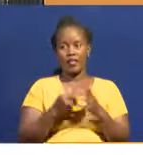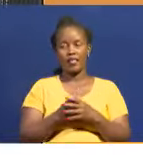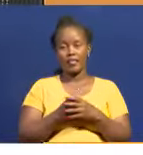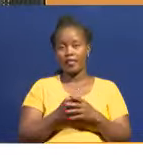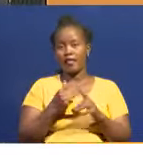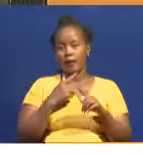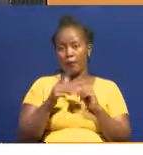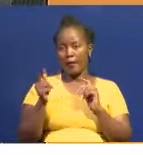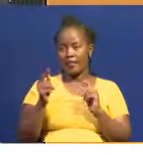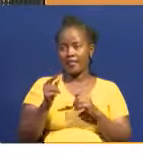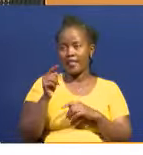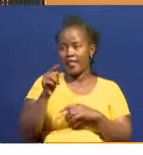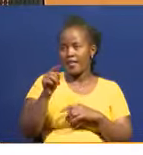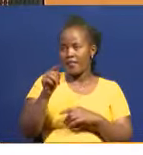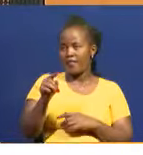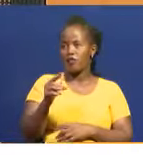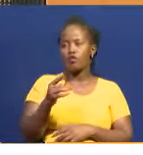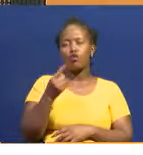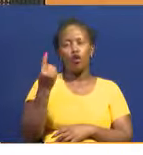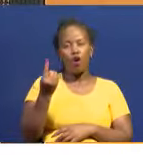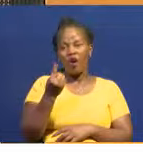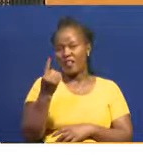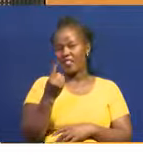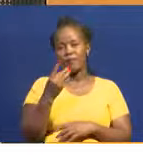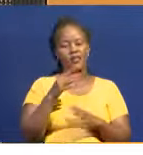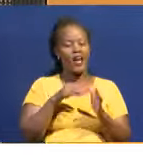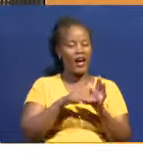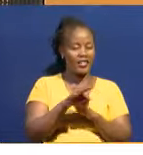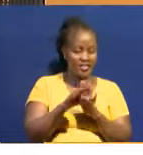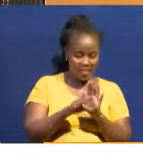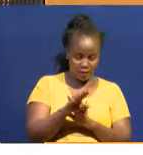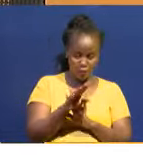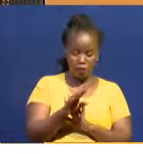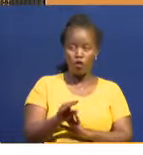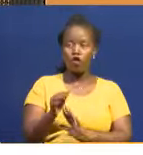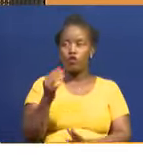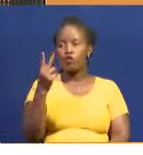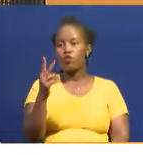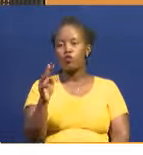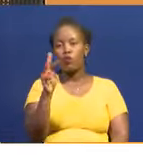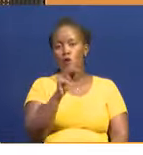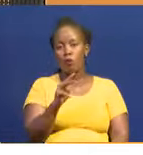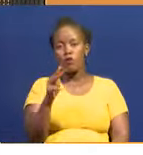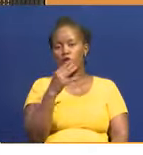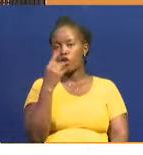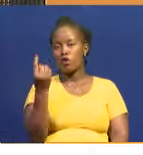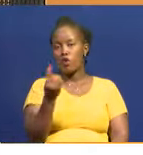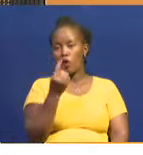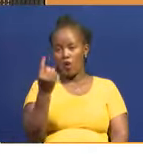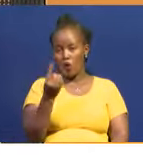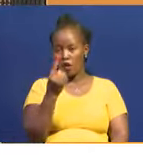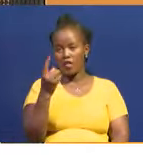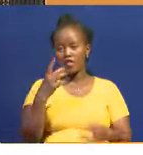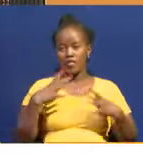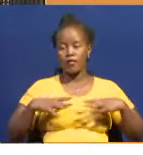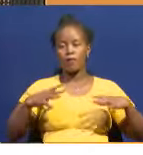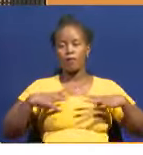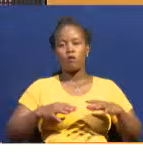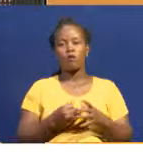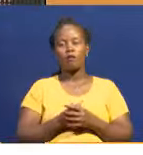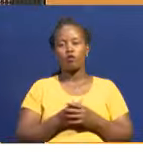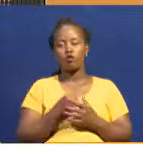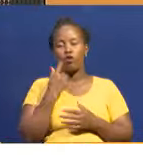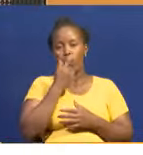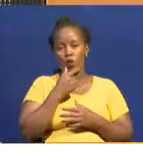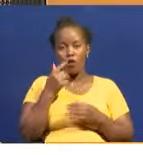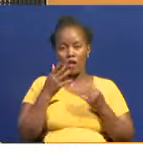accessible. And that's why now we begin. To the 2 million. Yeah, to the 2 million, or only to those ones. As of today, there will be